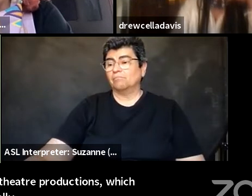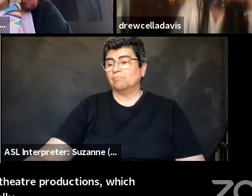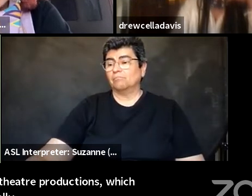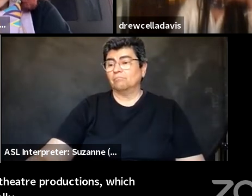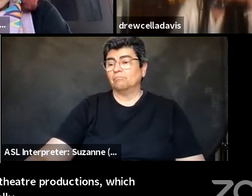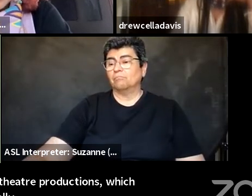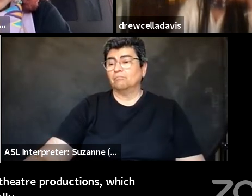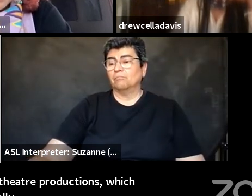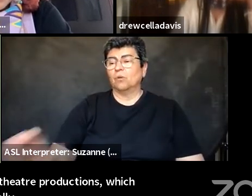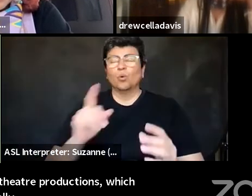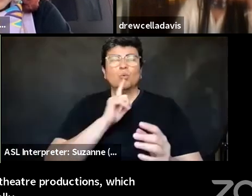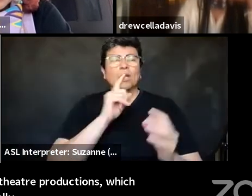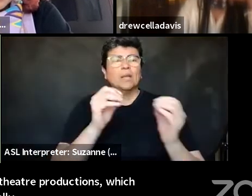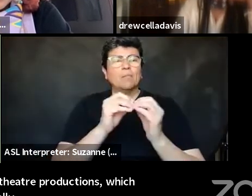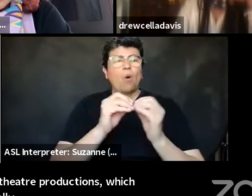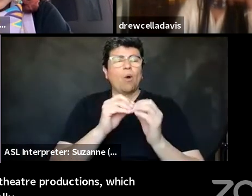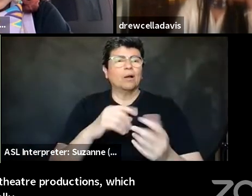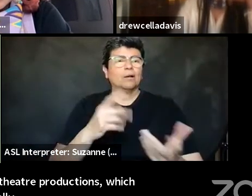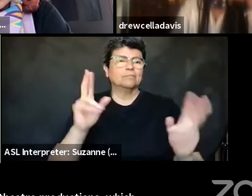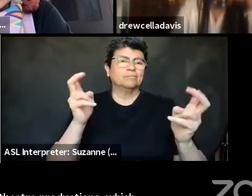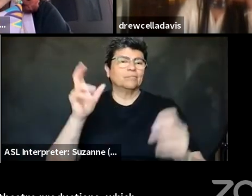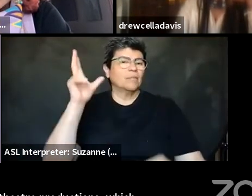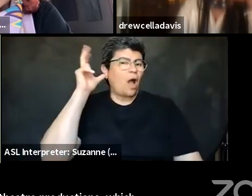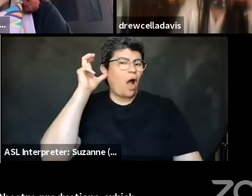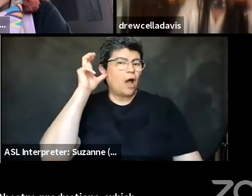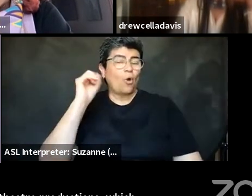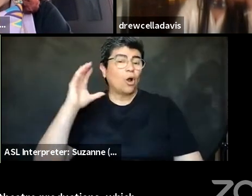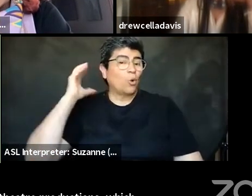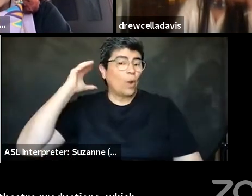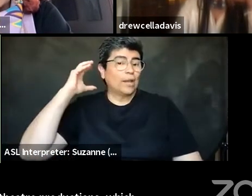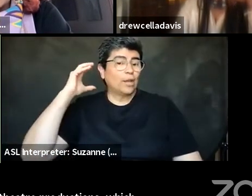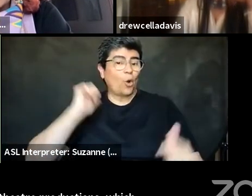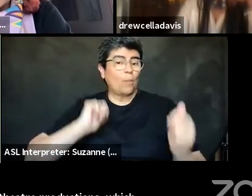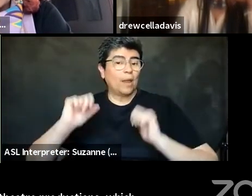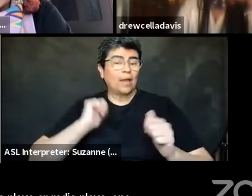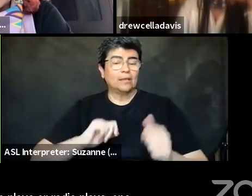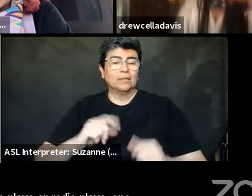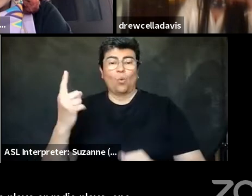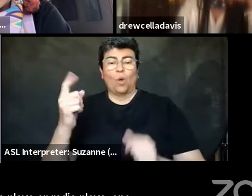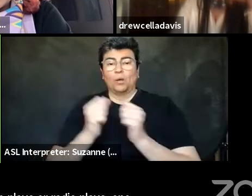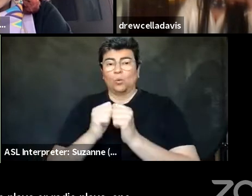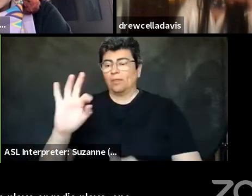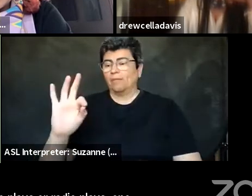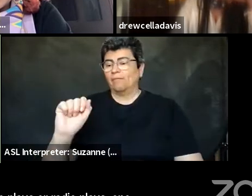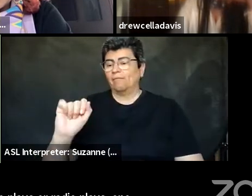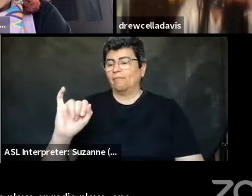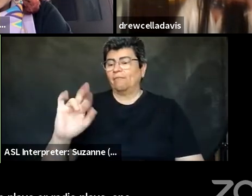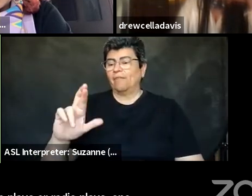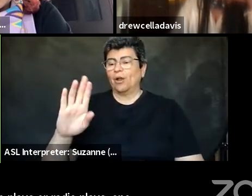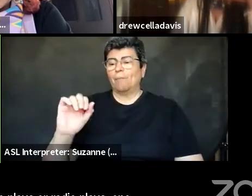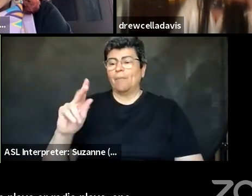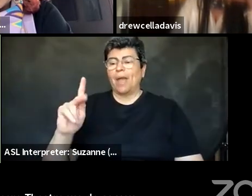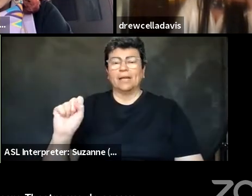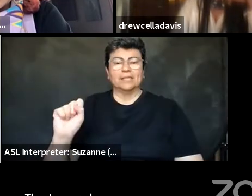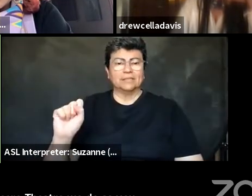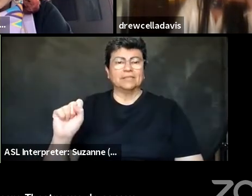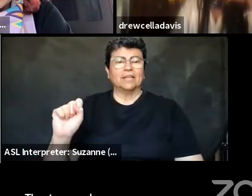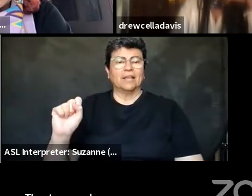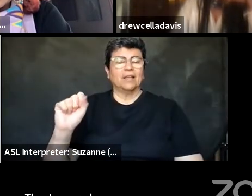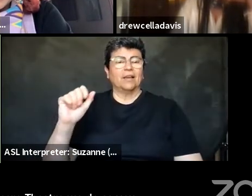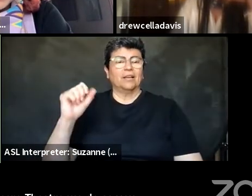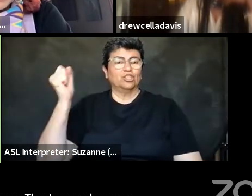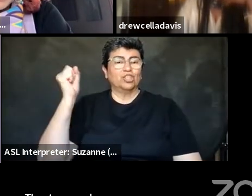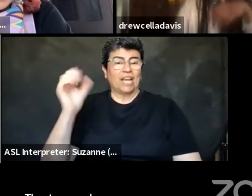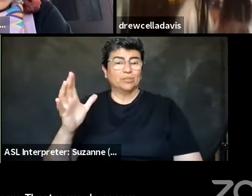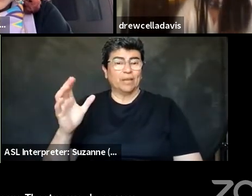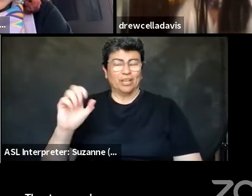really were more like audio plays or radio plays. One with the Fairbanks Shakespeare Theater, we did As You Like It just about a